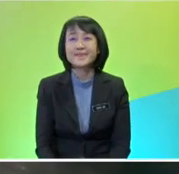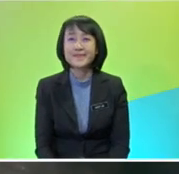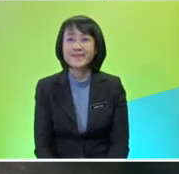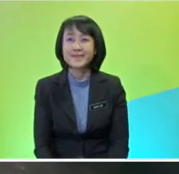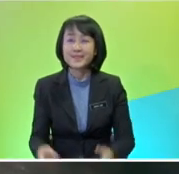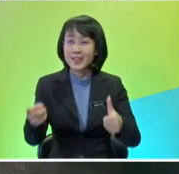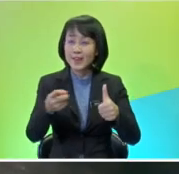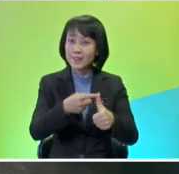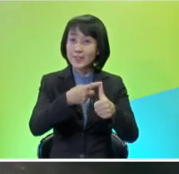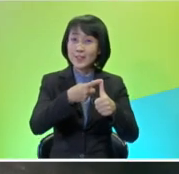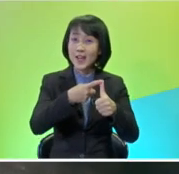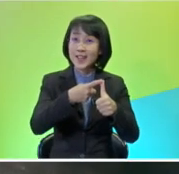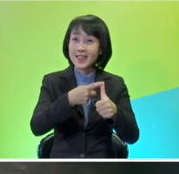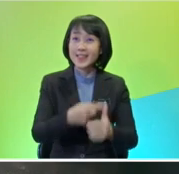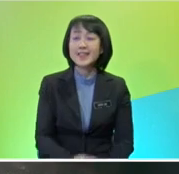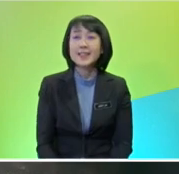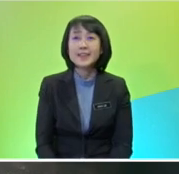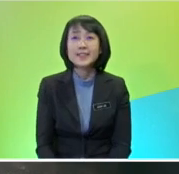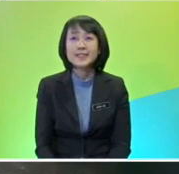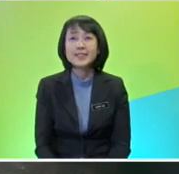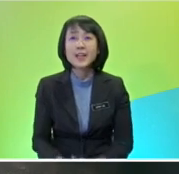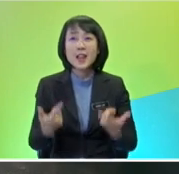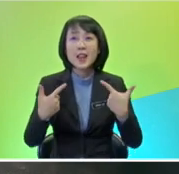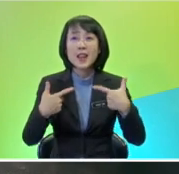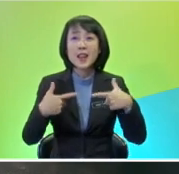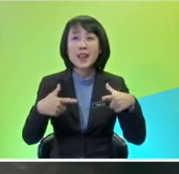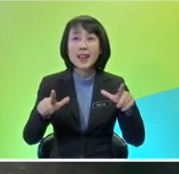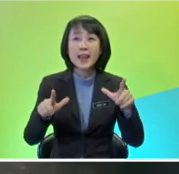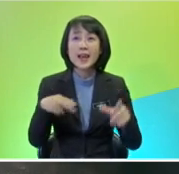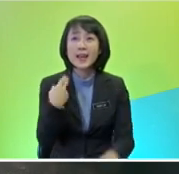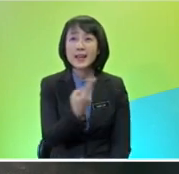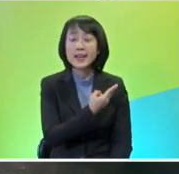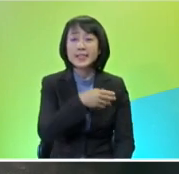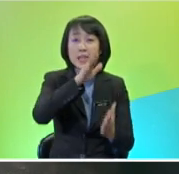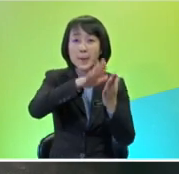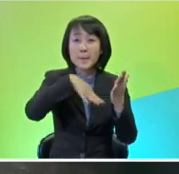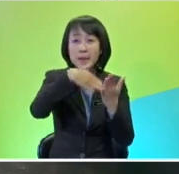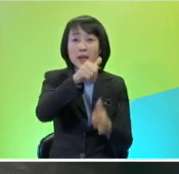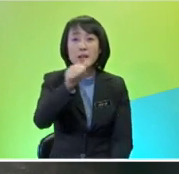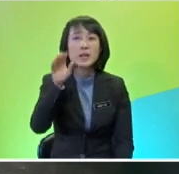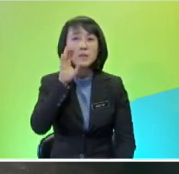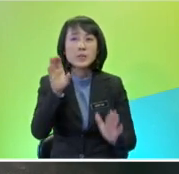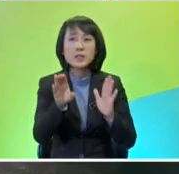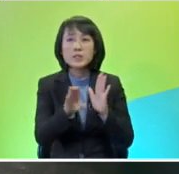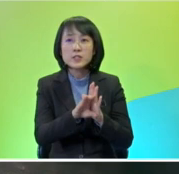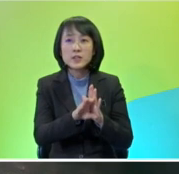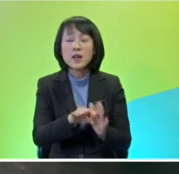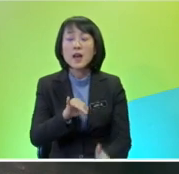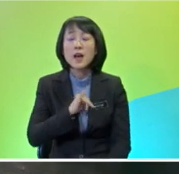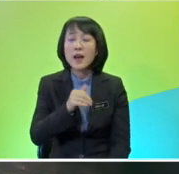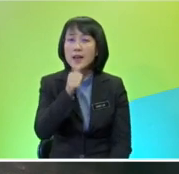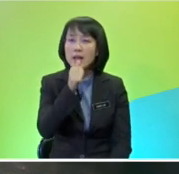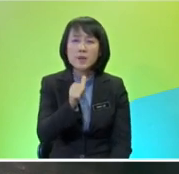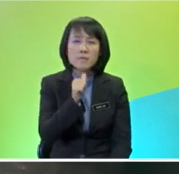the first one. Okay, pay attention. Listen. Let's paint a picture. I'm not sure. Okay, let's